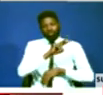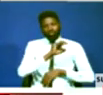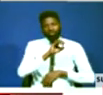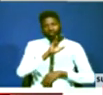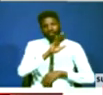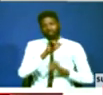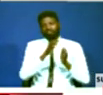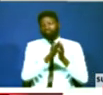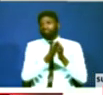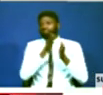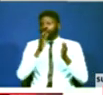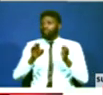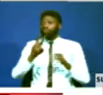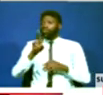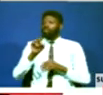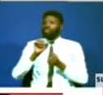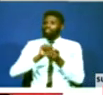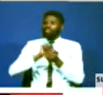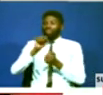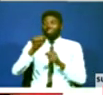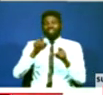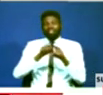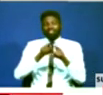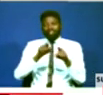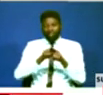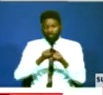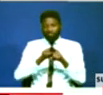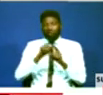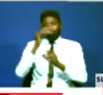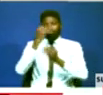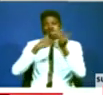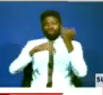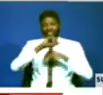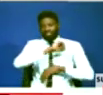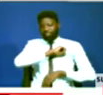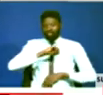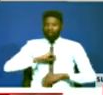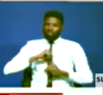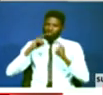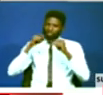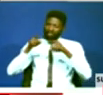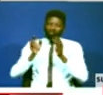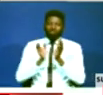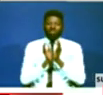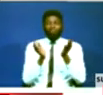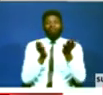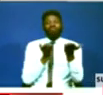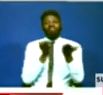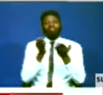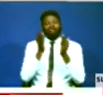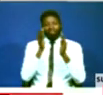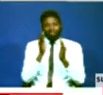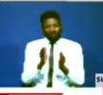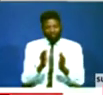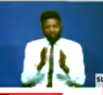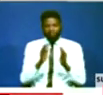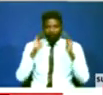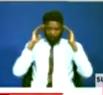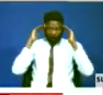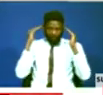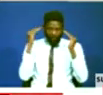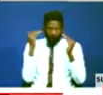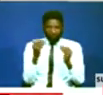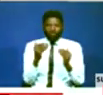2015, and the University Senate lauded him as a civil servant who was keen on details and results and ended the frequent